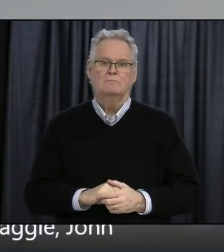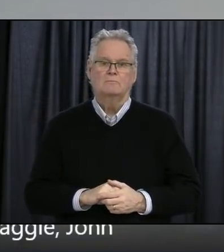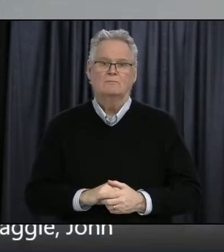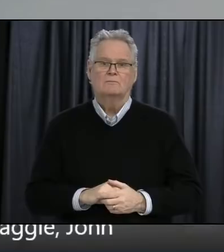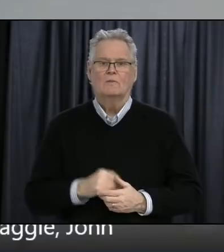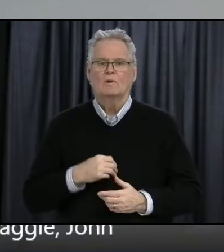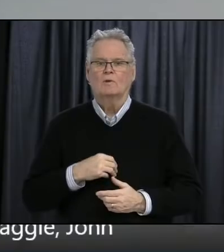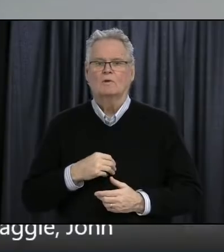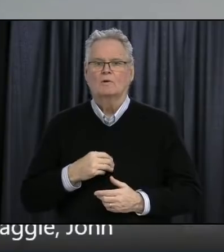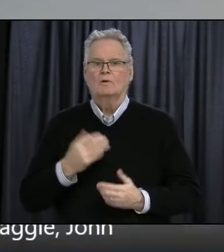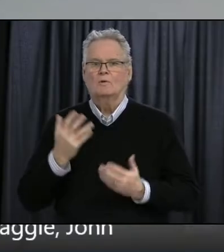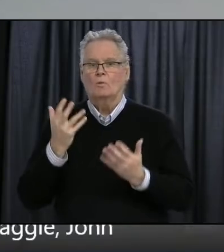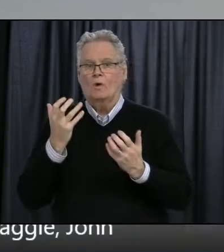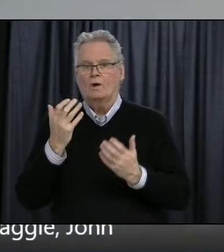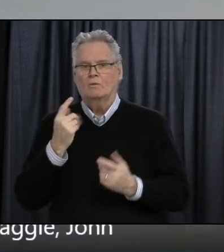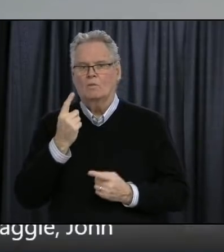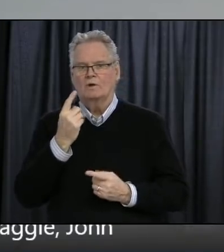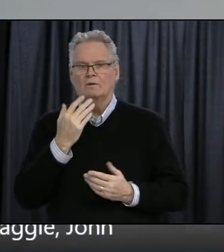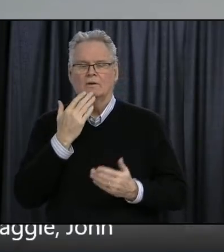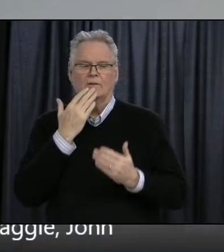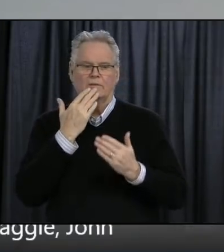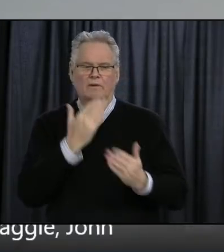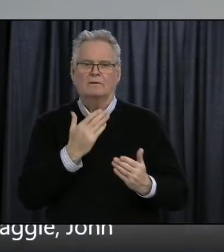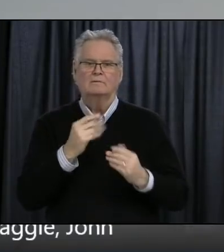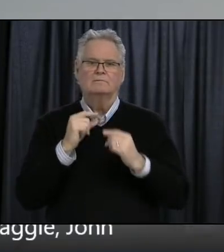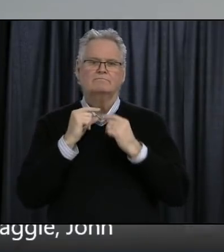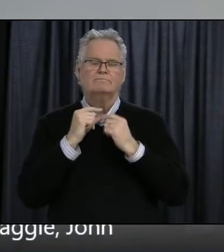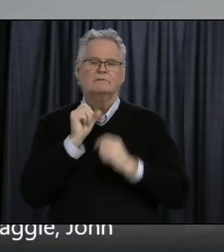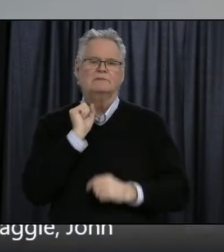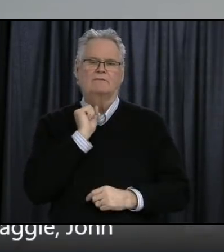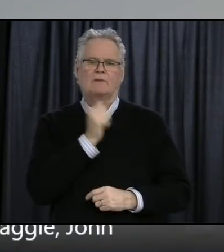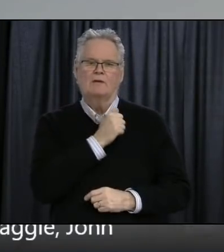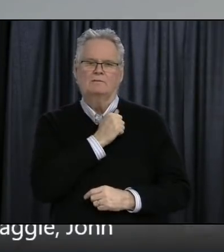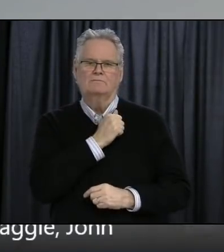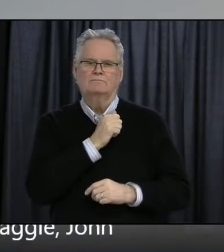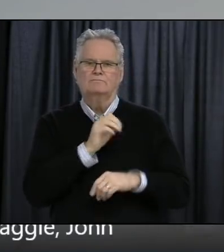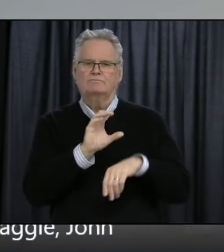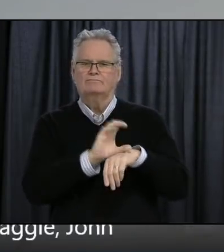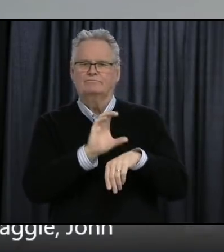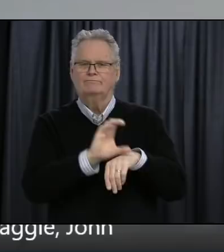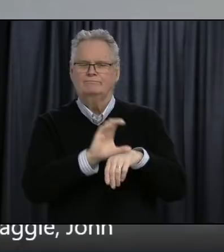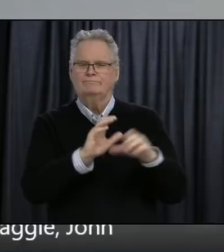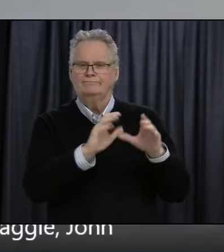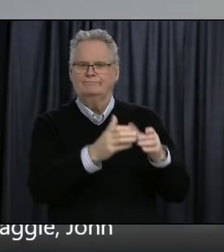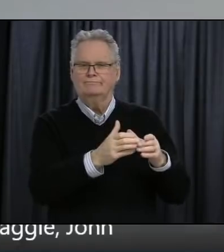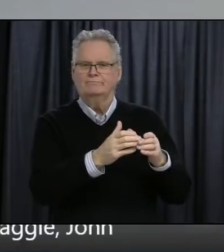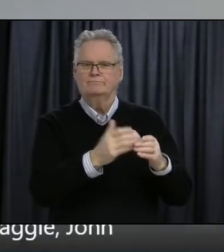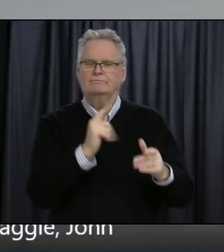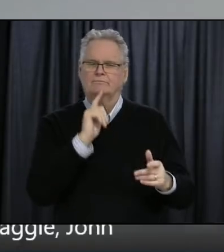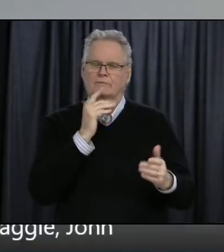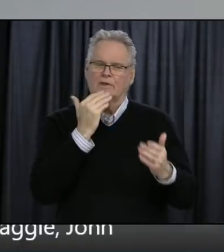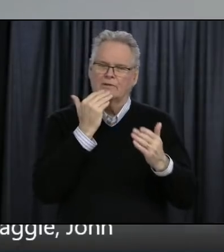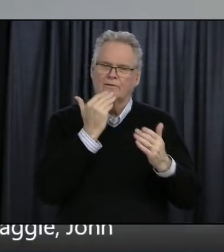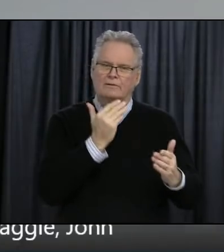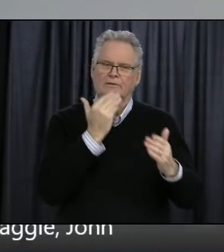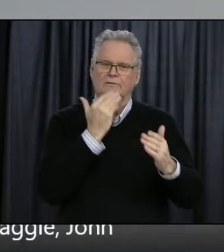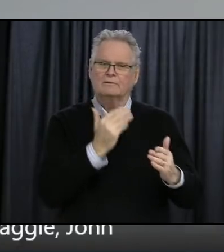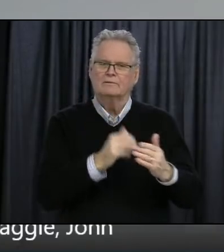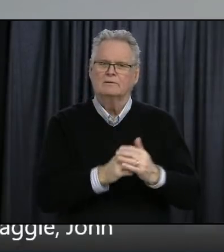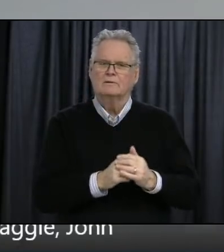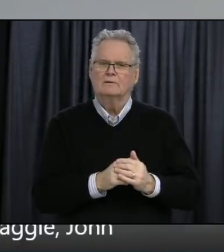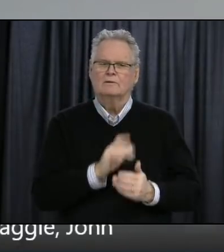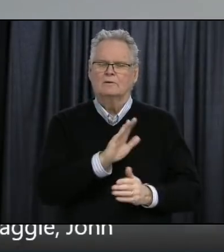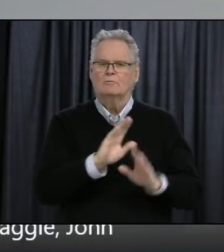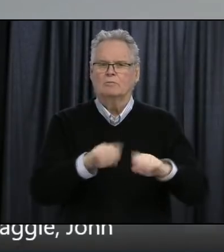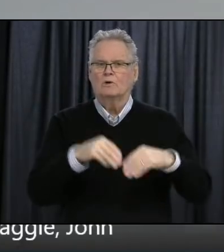Basques particularly, but provincially, for providing an essential service to an essential group, the truckers who come across